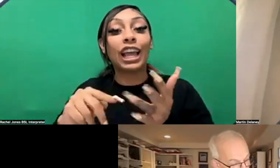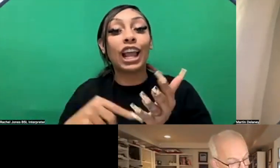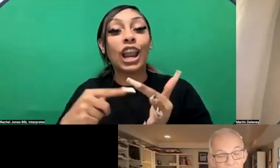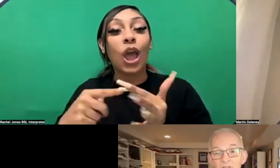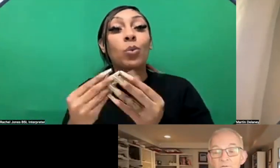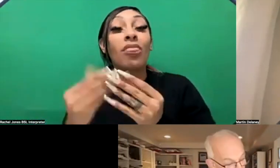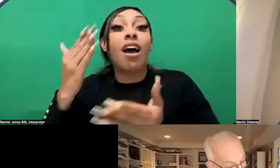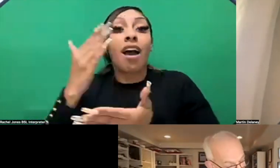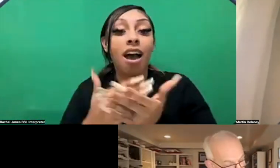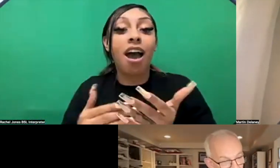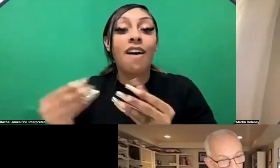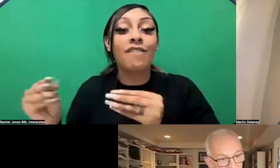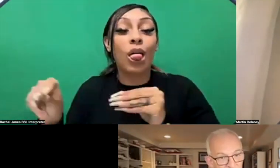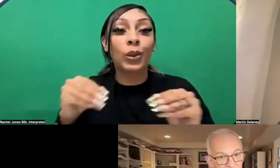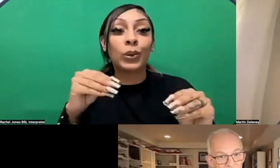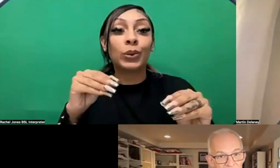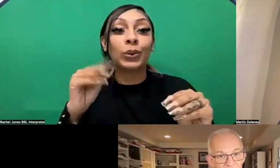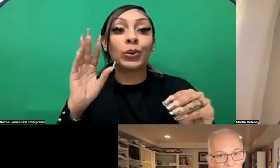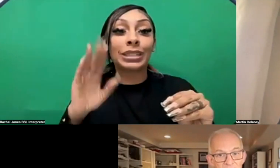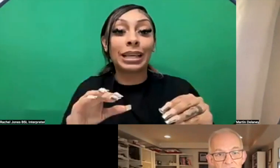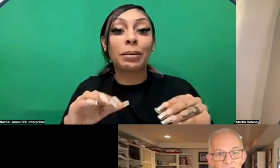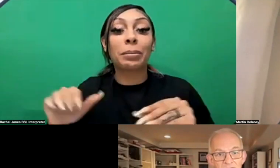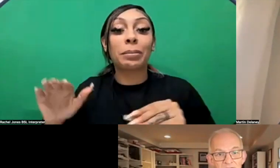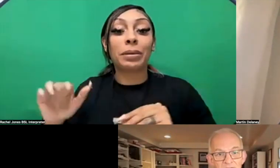So it's kind of a loose swing.